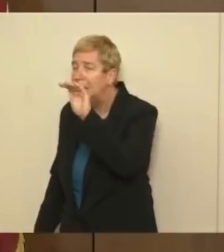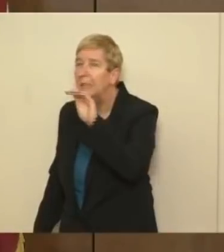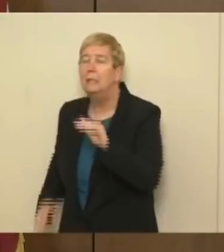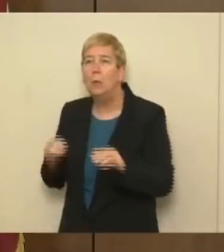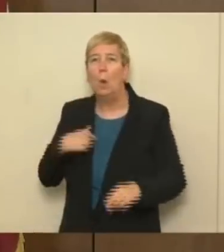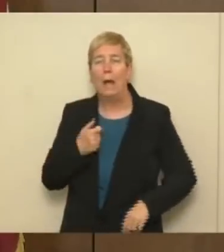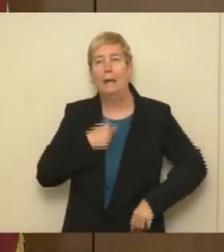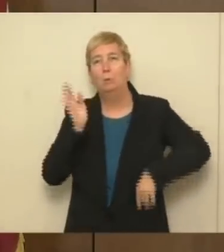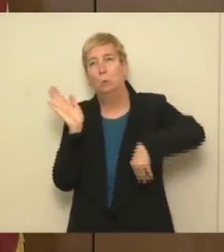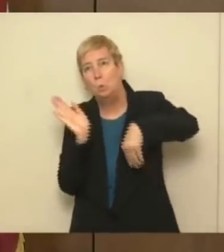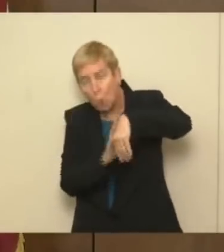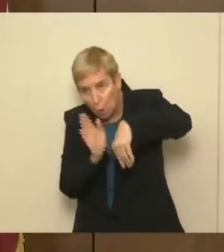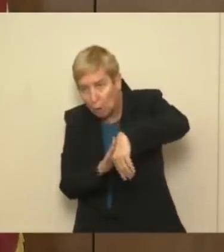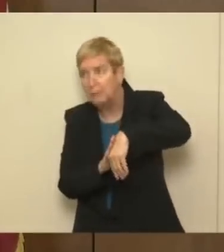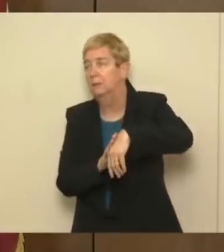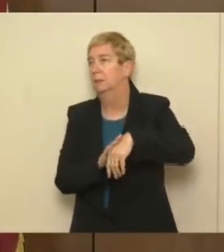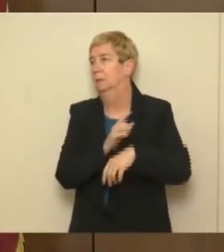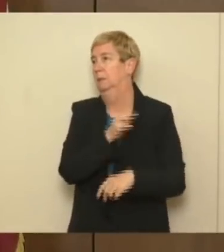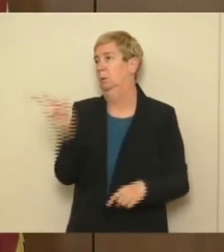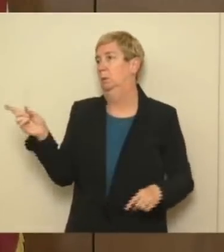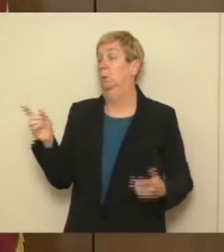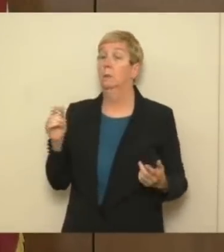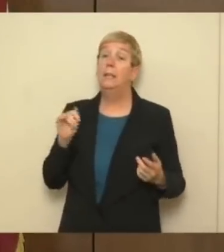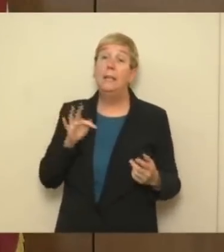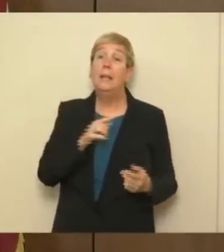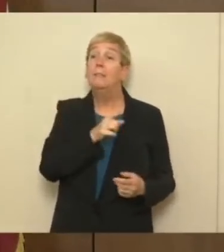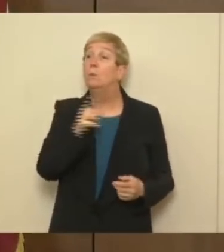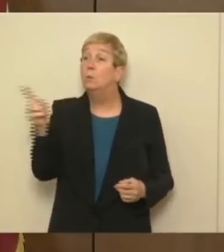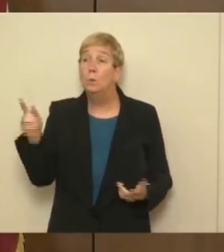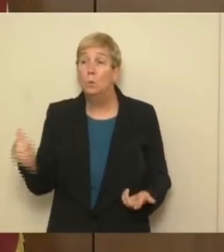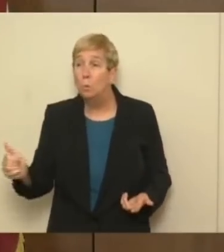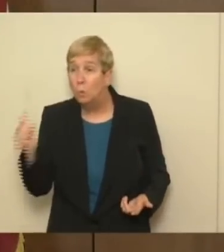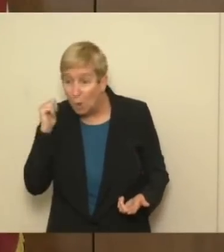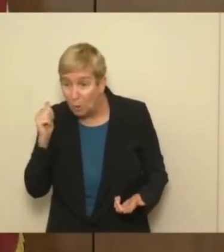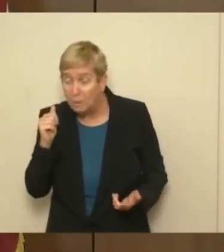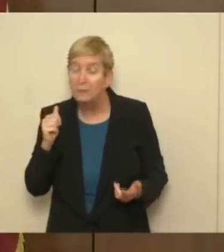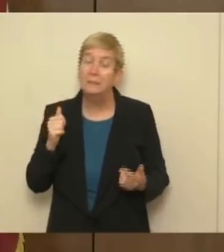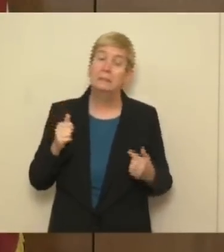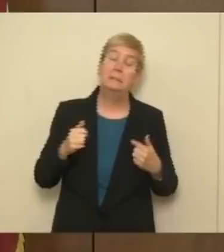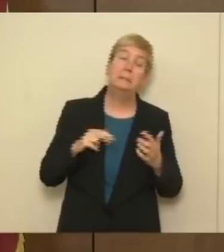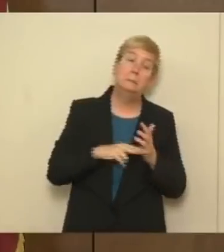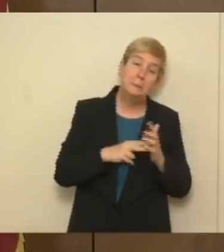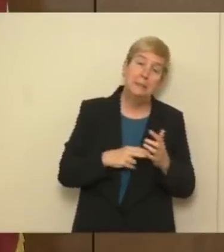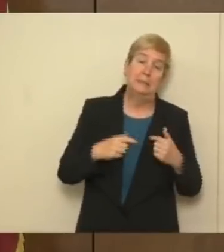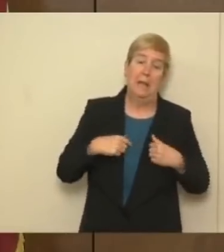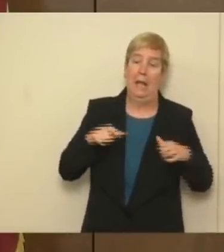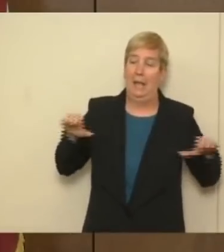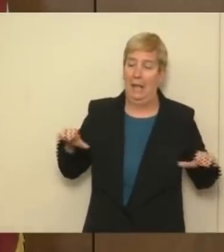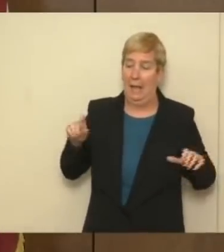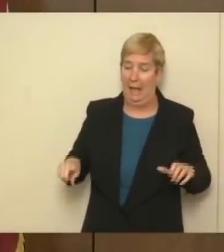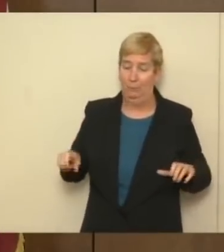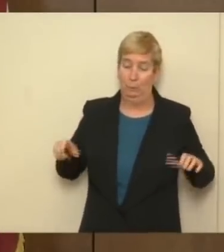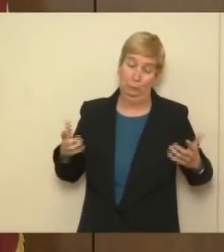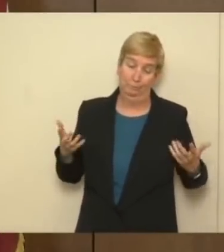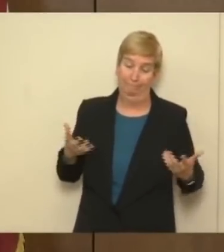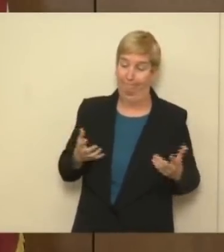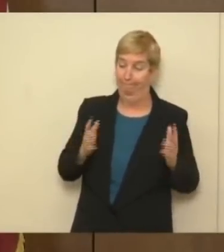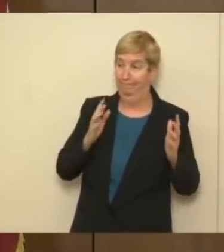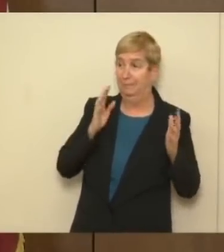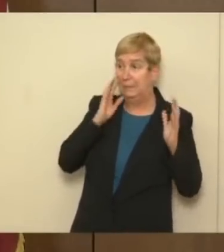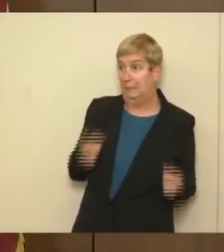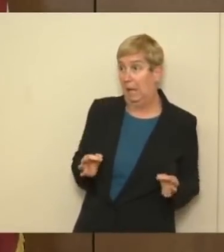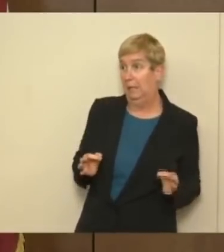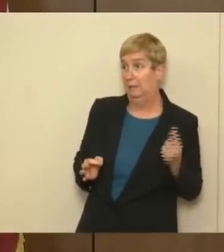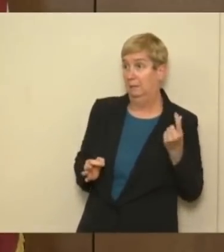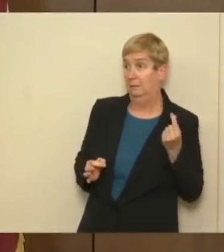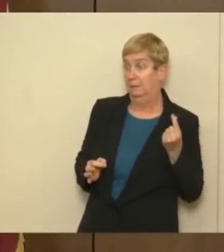you that if we don't do better, I have to do the work of the decision maker, which is